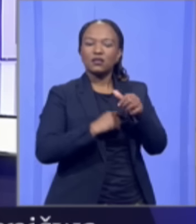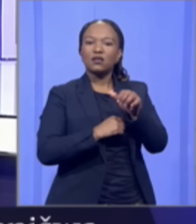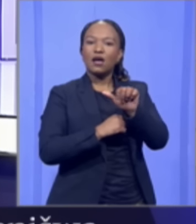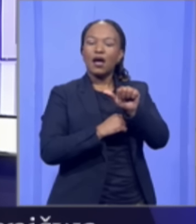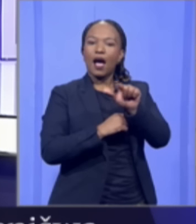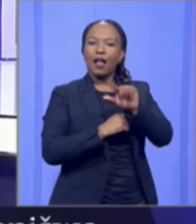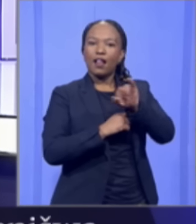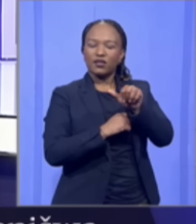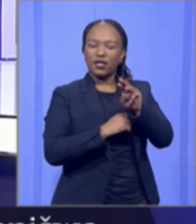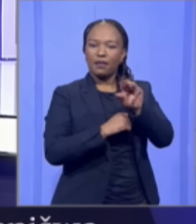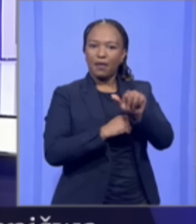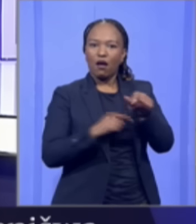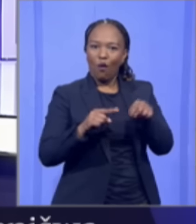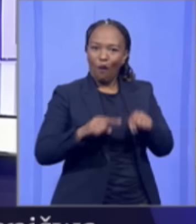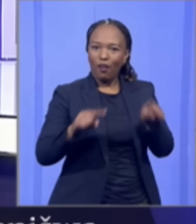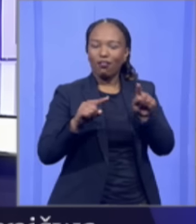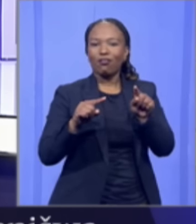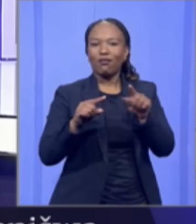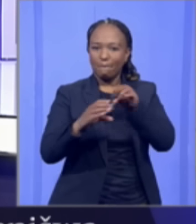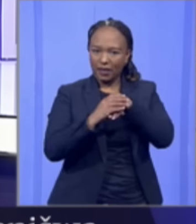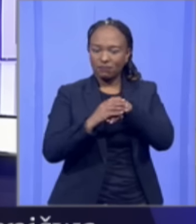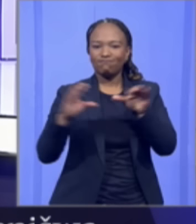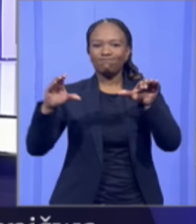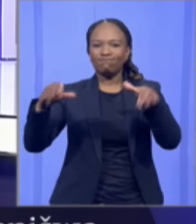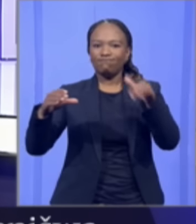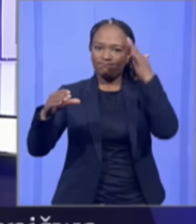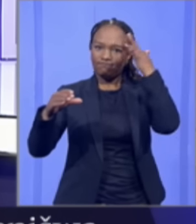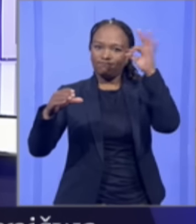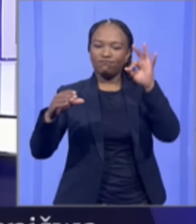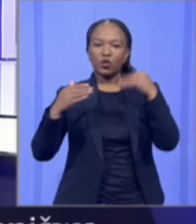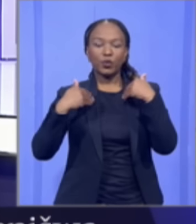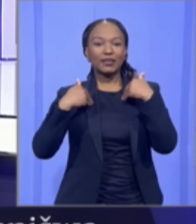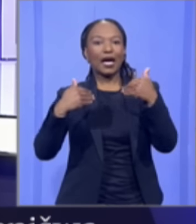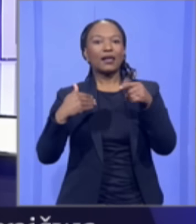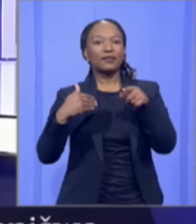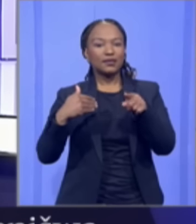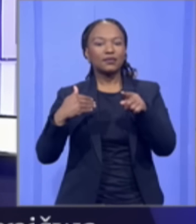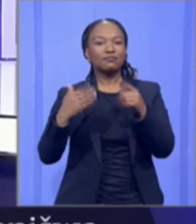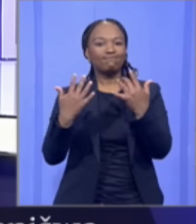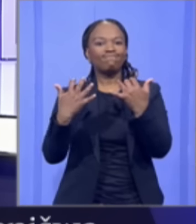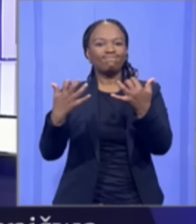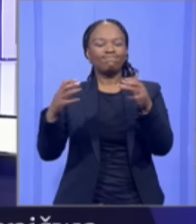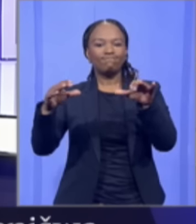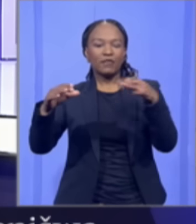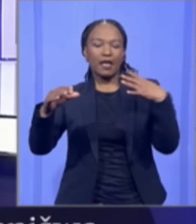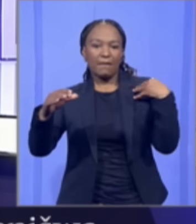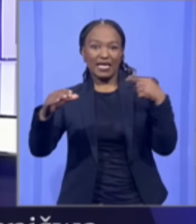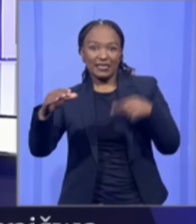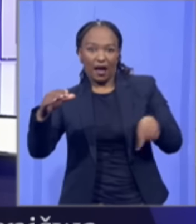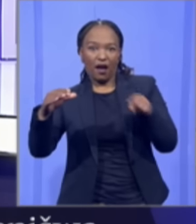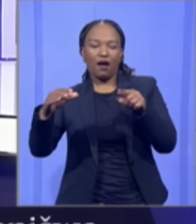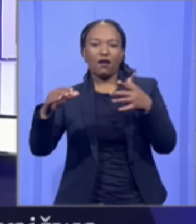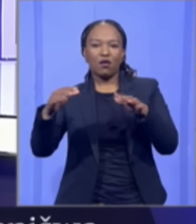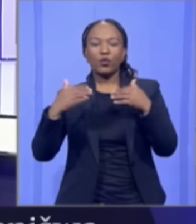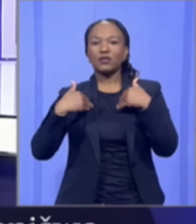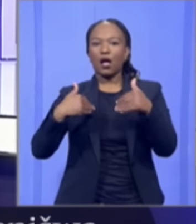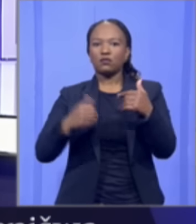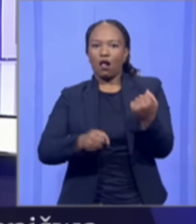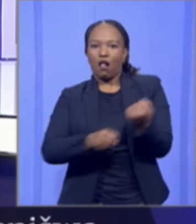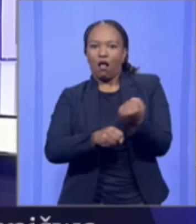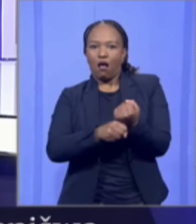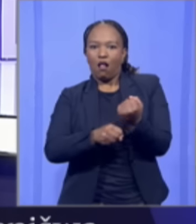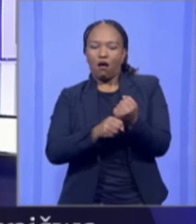taolo yeo ya bošupa. Maloko a kabinete ye mpsa a ya go thoma ka go sekaseka dikgoro tša bona pele ga ge ba tla thoma ka maano goba mešomo ya bona